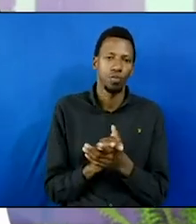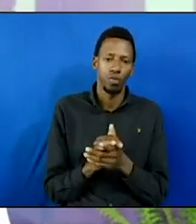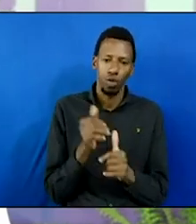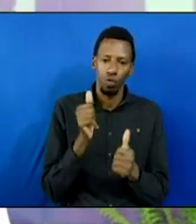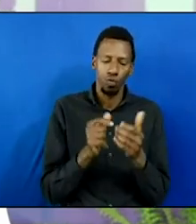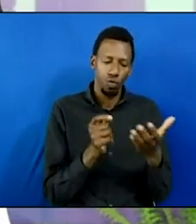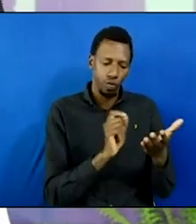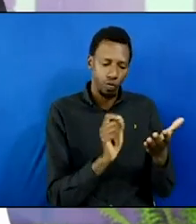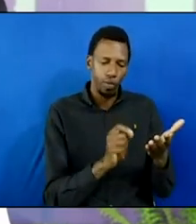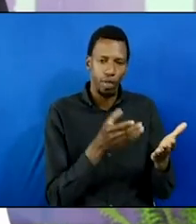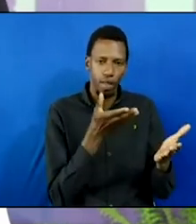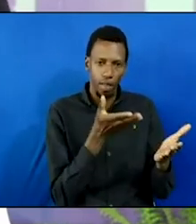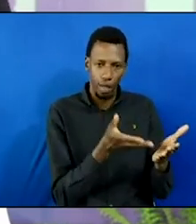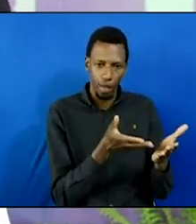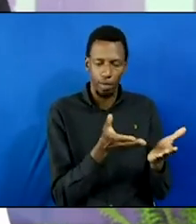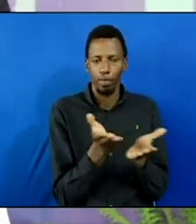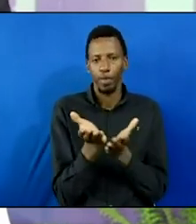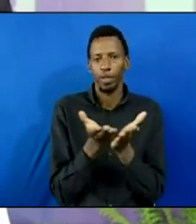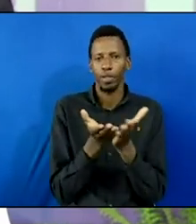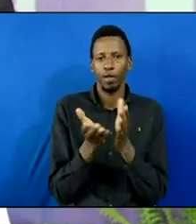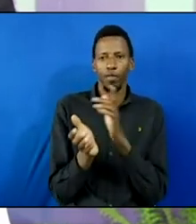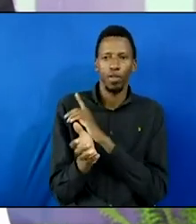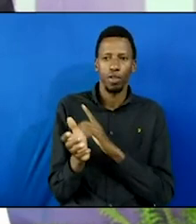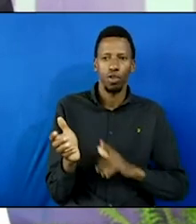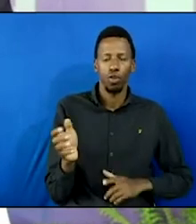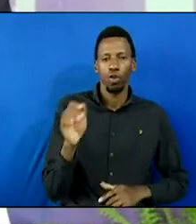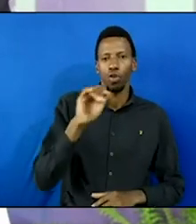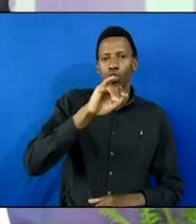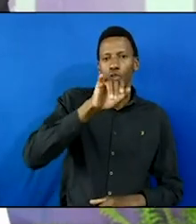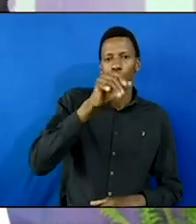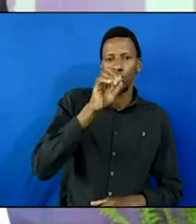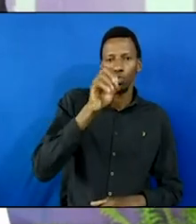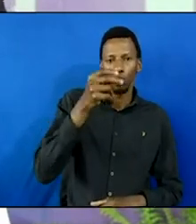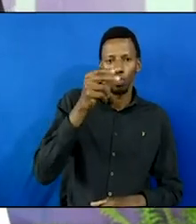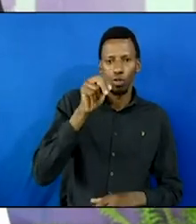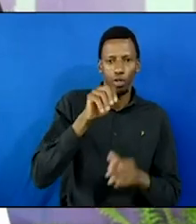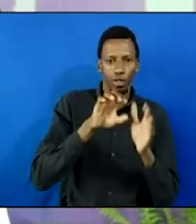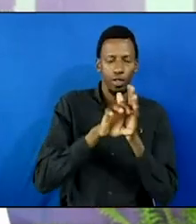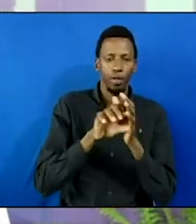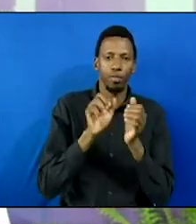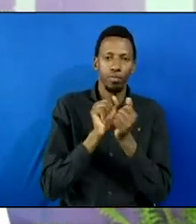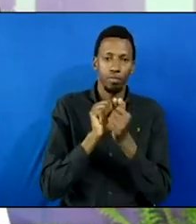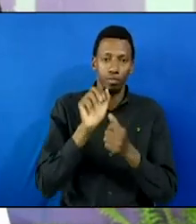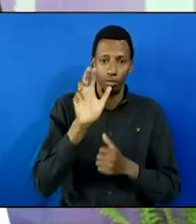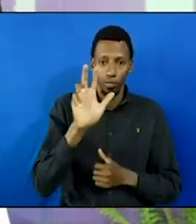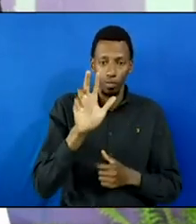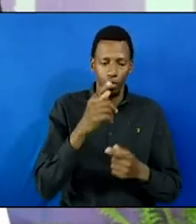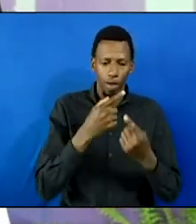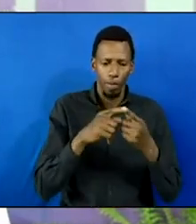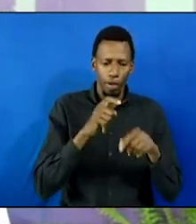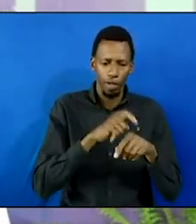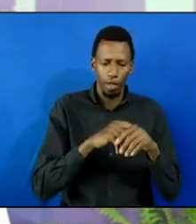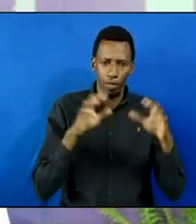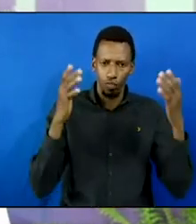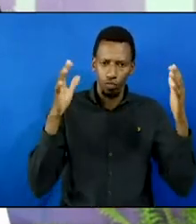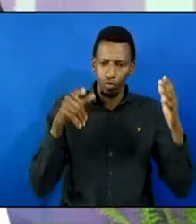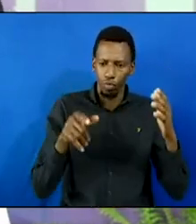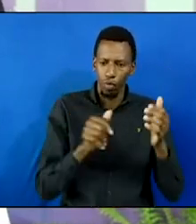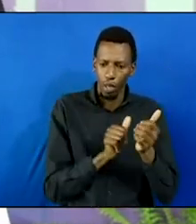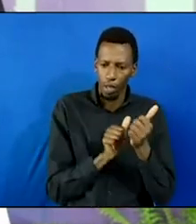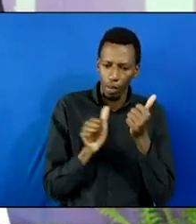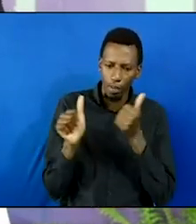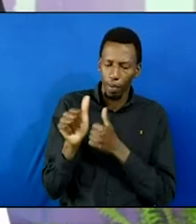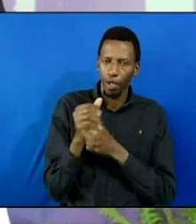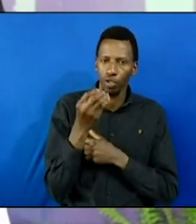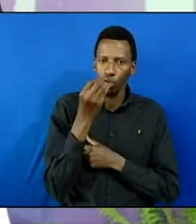which is recorded to us by the servant of the Lord John in chapter 13. But during this celebration of the Passover,